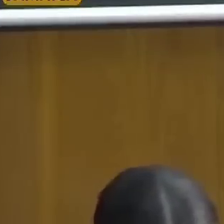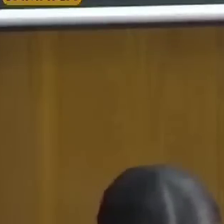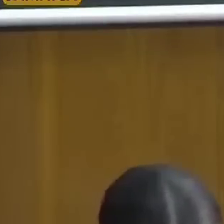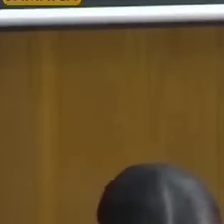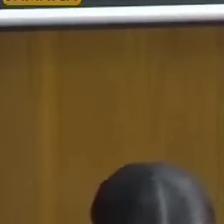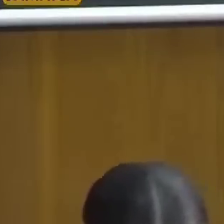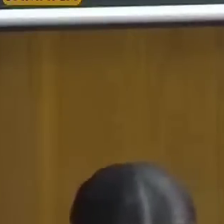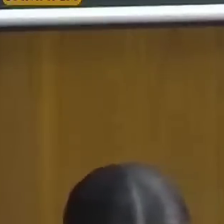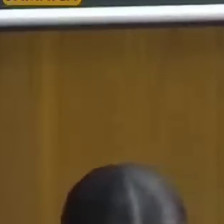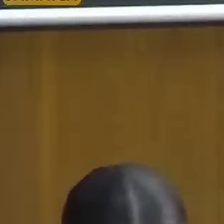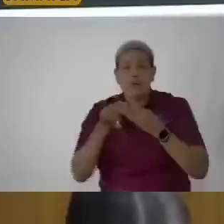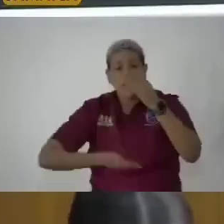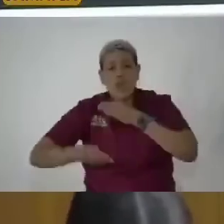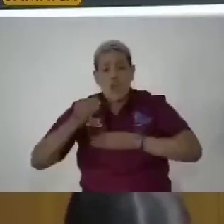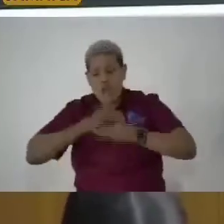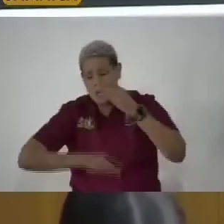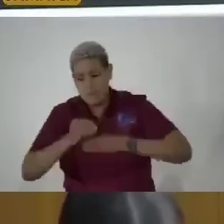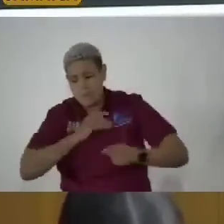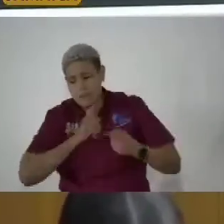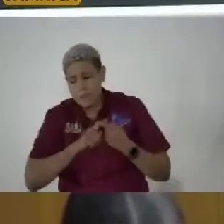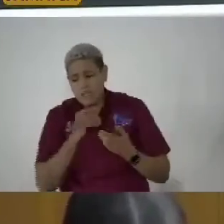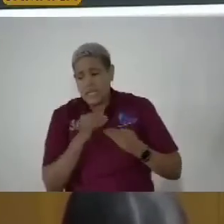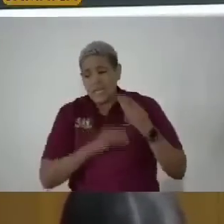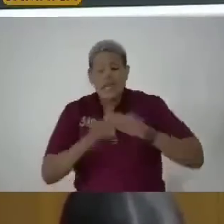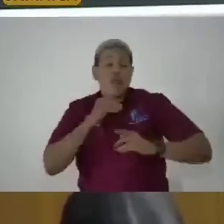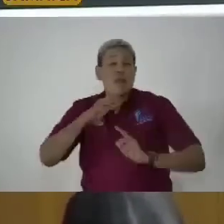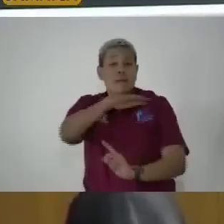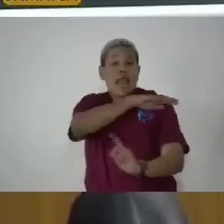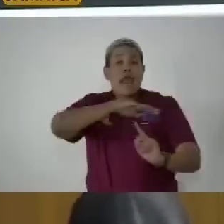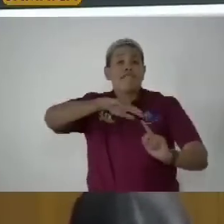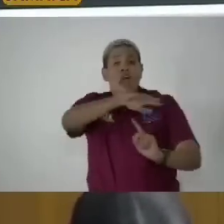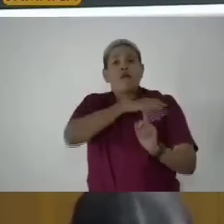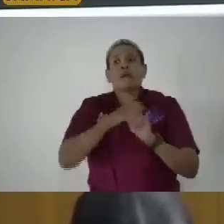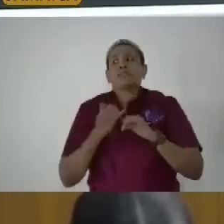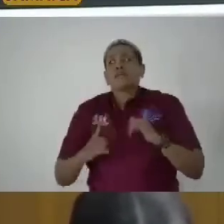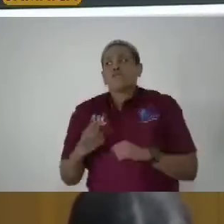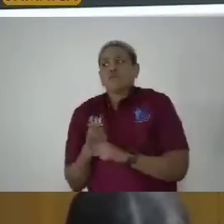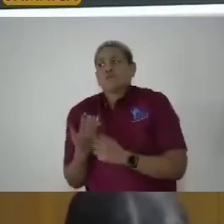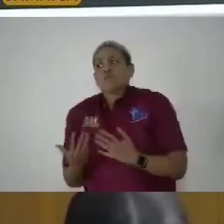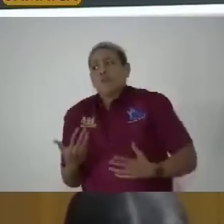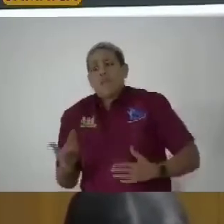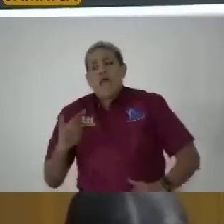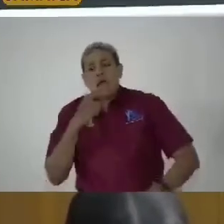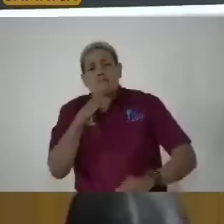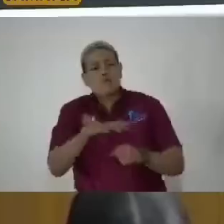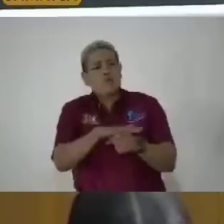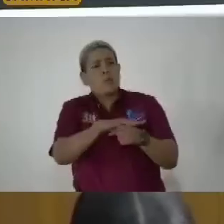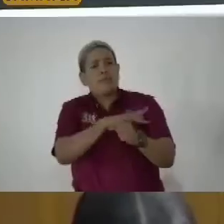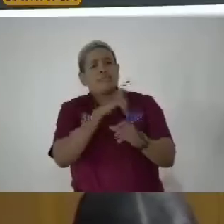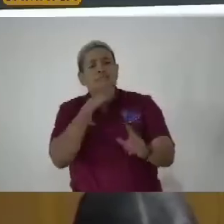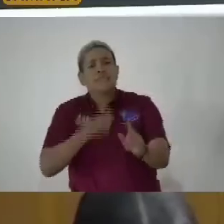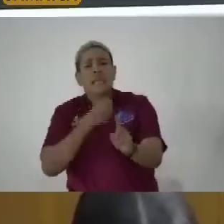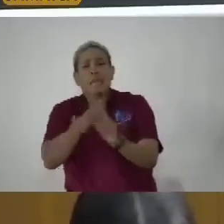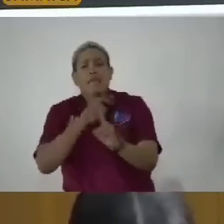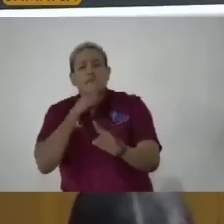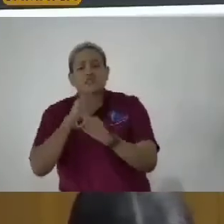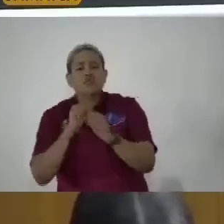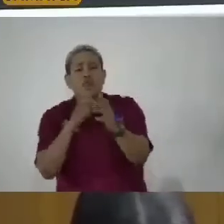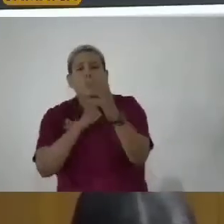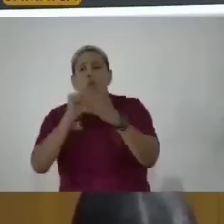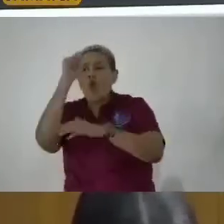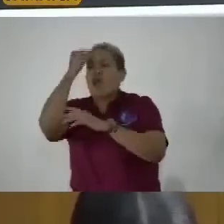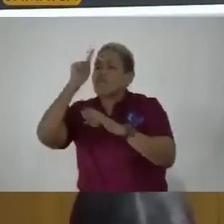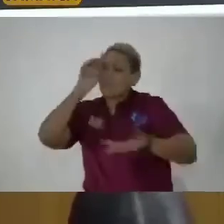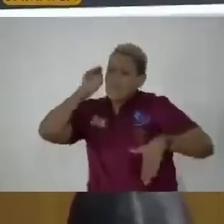in the global economy and economic environment, which may have domestic implications, requires government